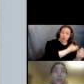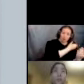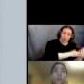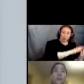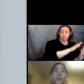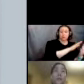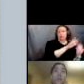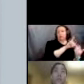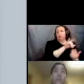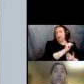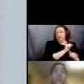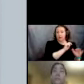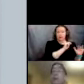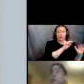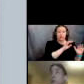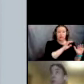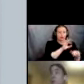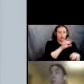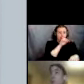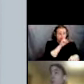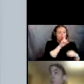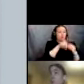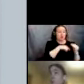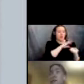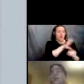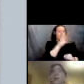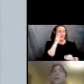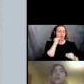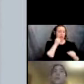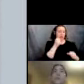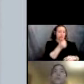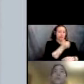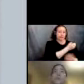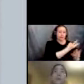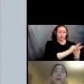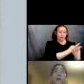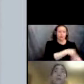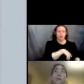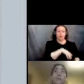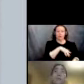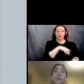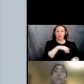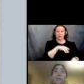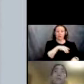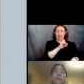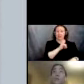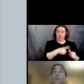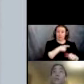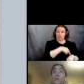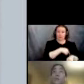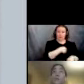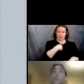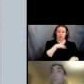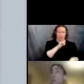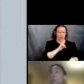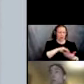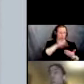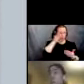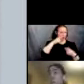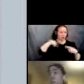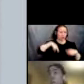literature, fiction about the incarceration. And it was the first time I had ever learned about it in school in